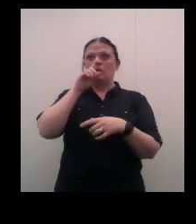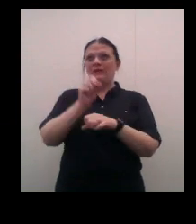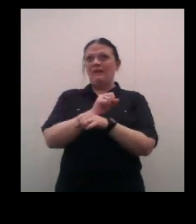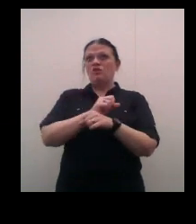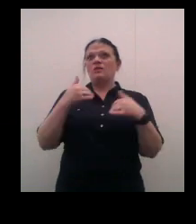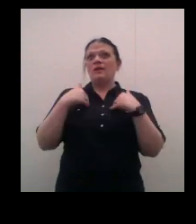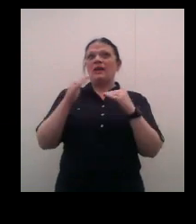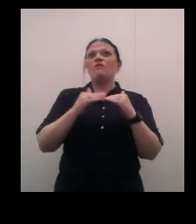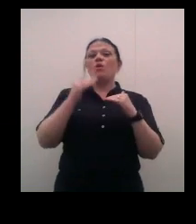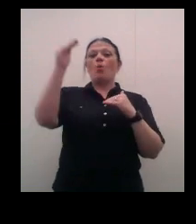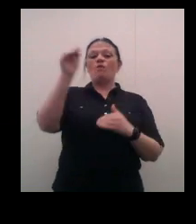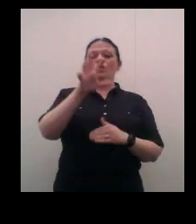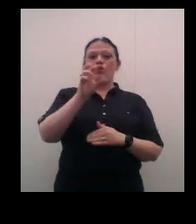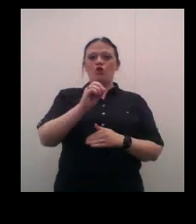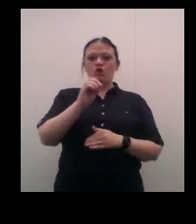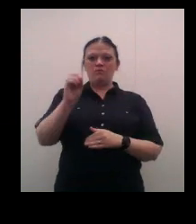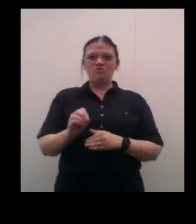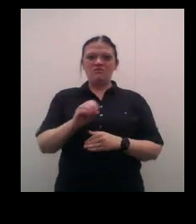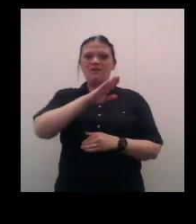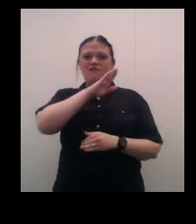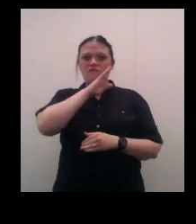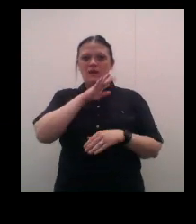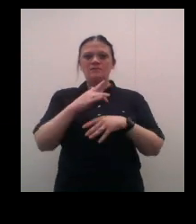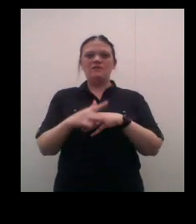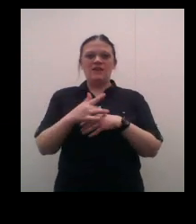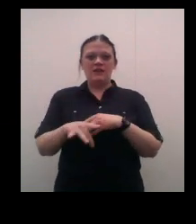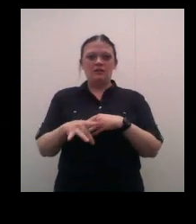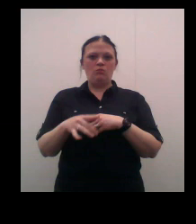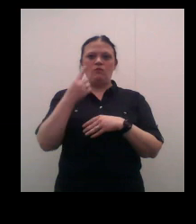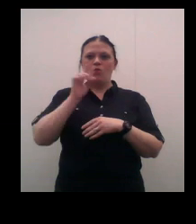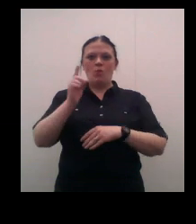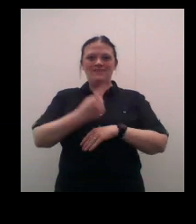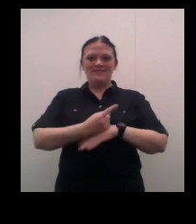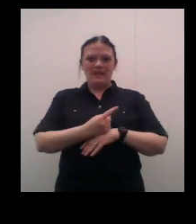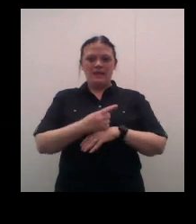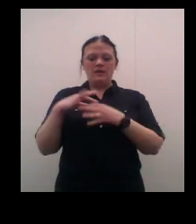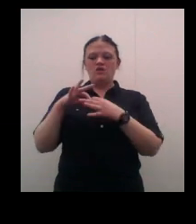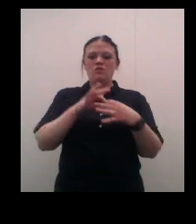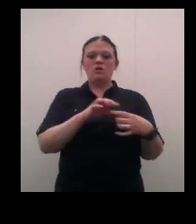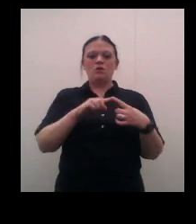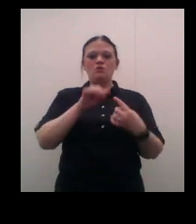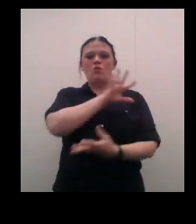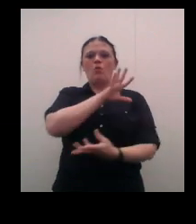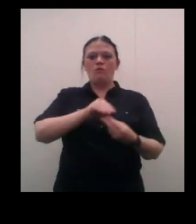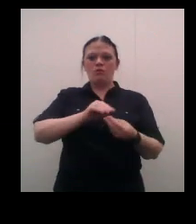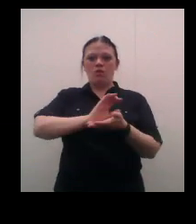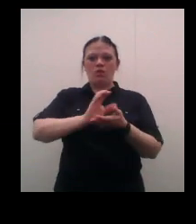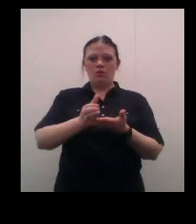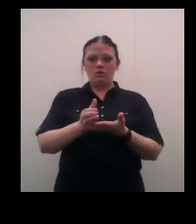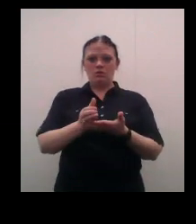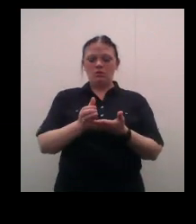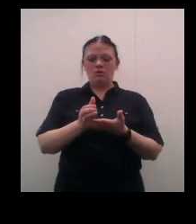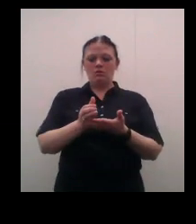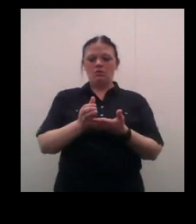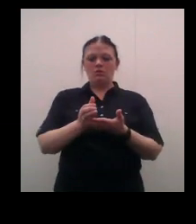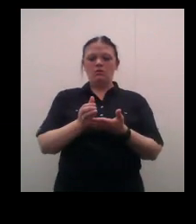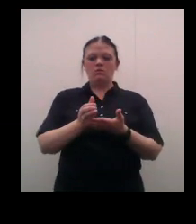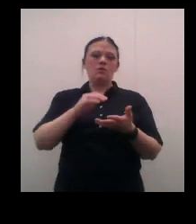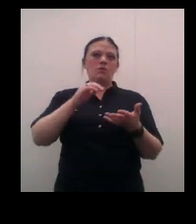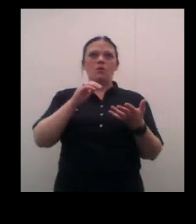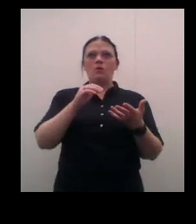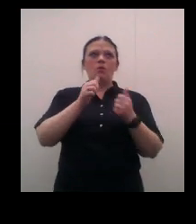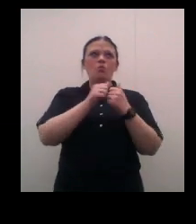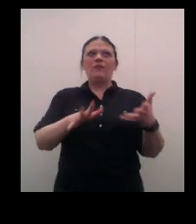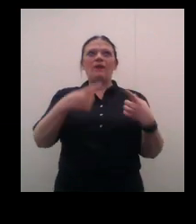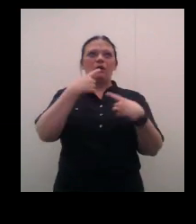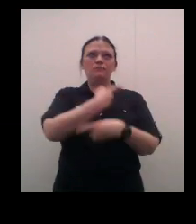than 30% hospital beds and ICU beds in any one day with regards to the overall amount. Without revealing it per